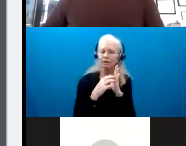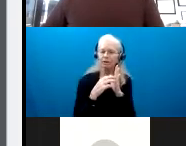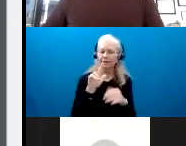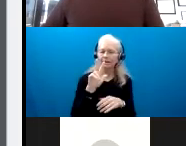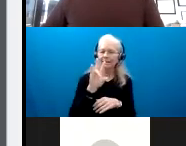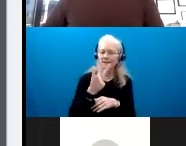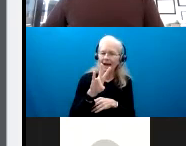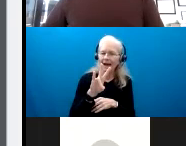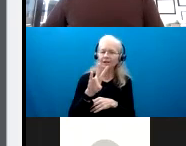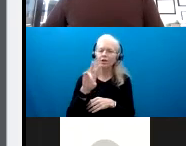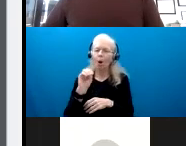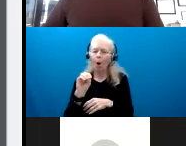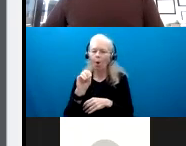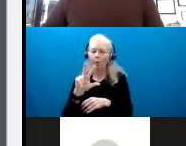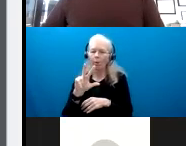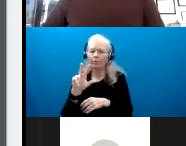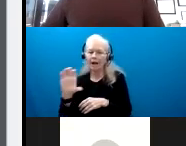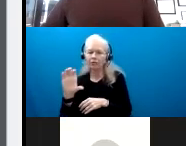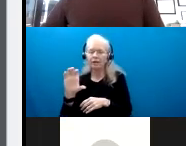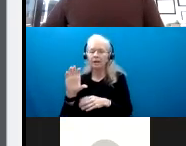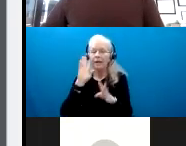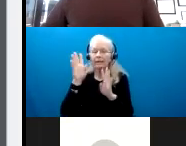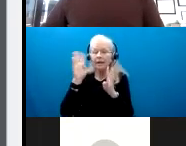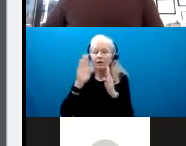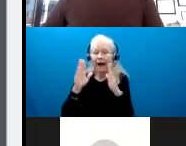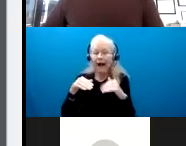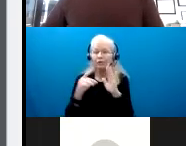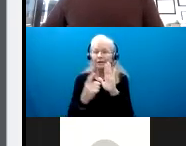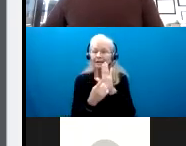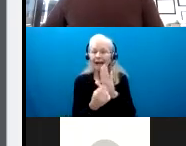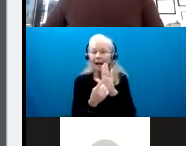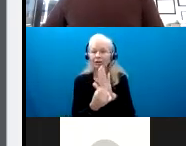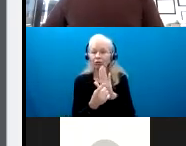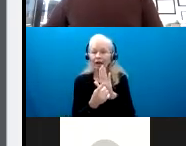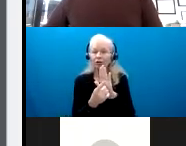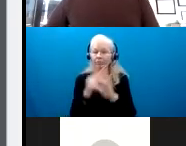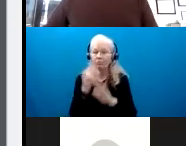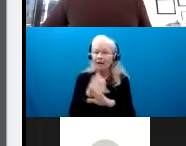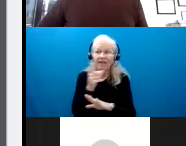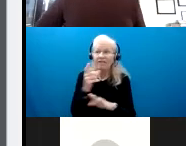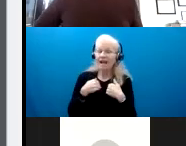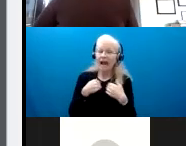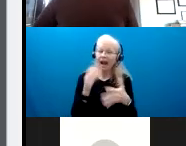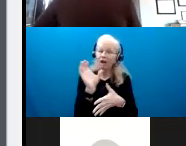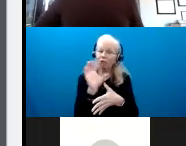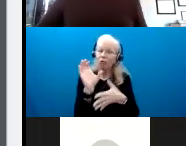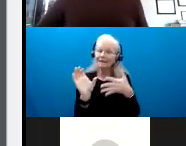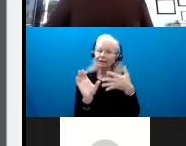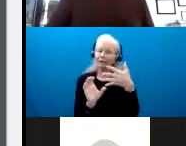the Innovative Housing Demonstration Projects. But there, they just have a series of criteria. This is show us something that we don't